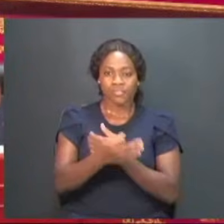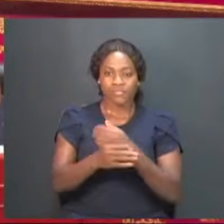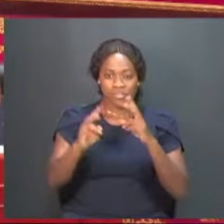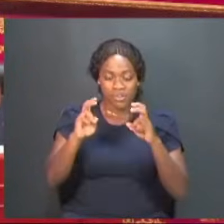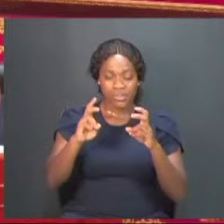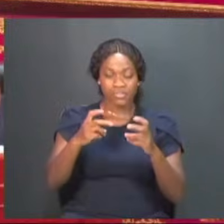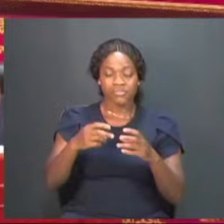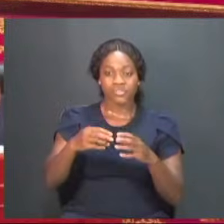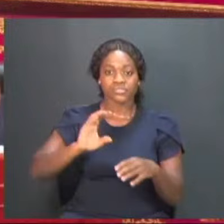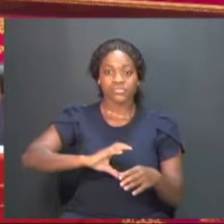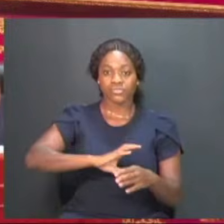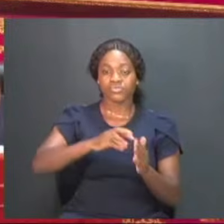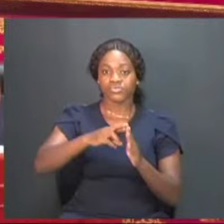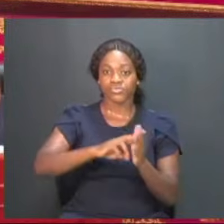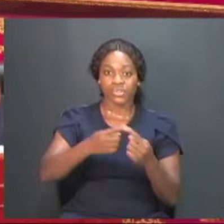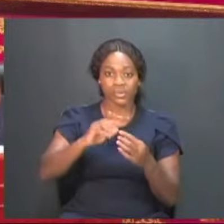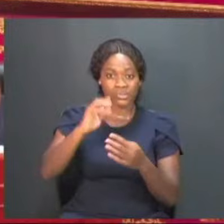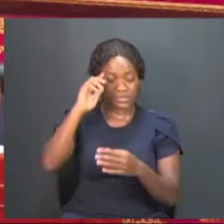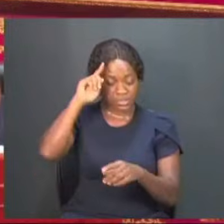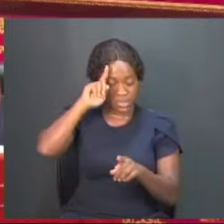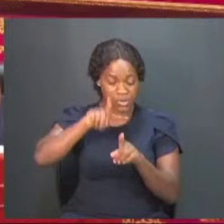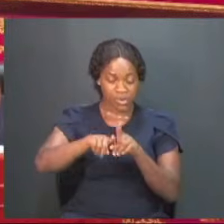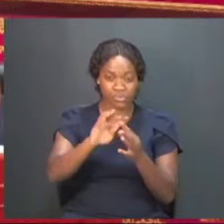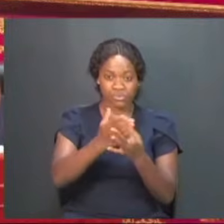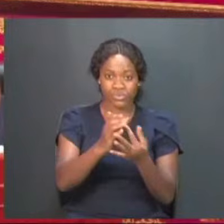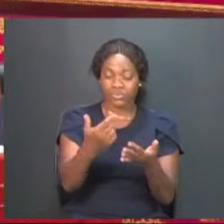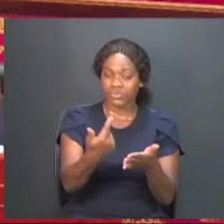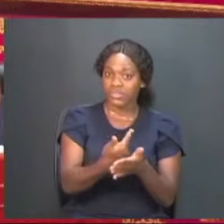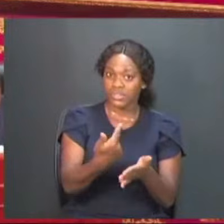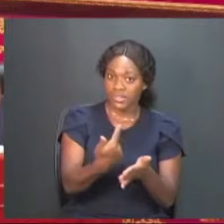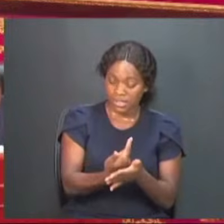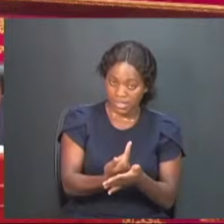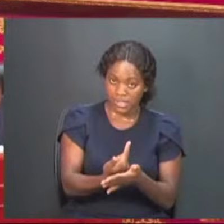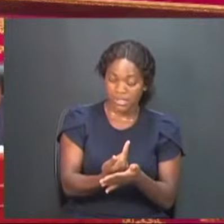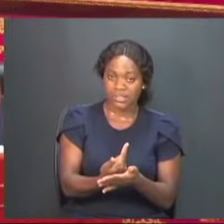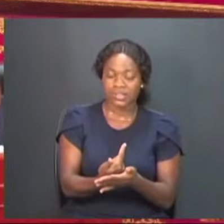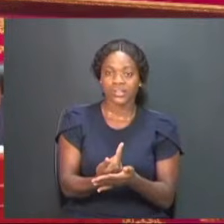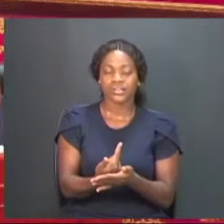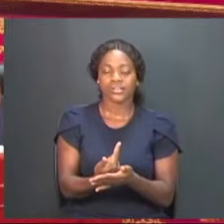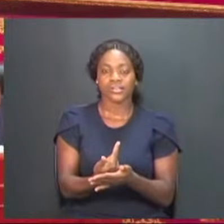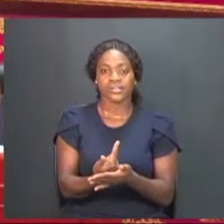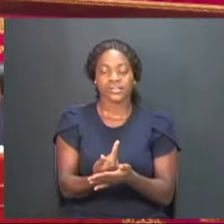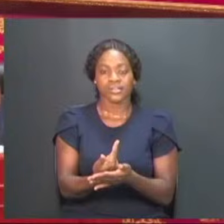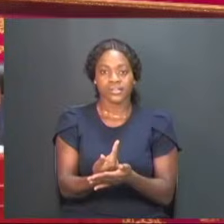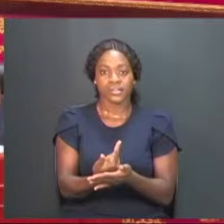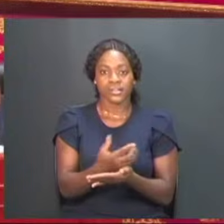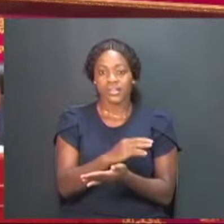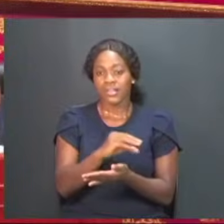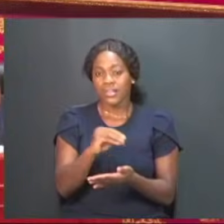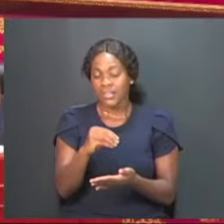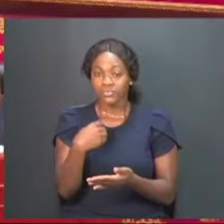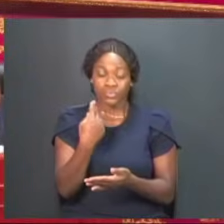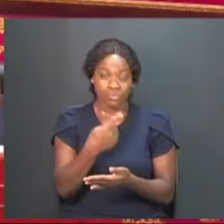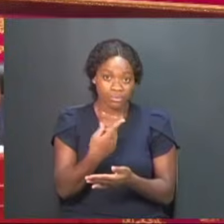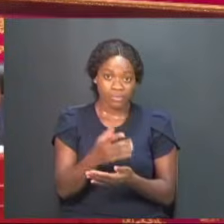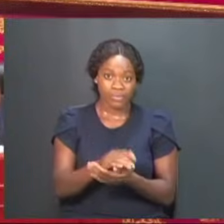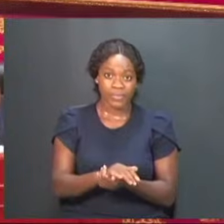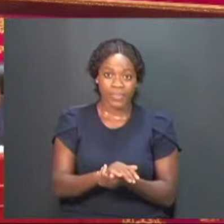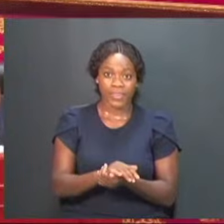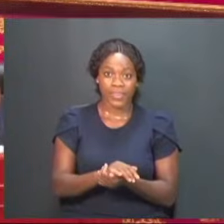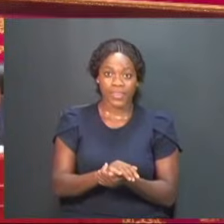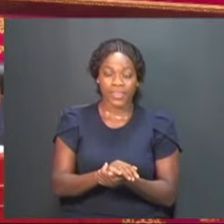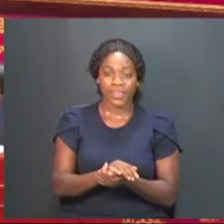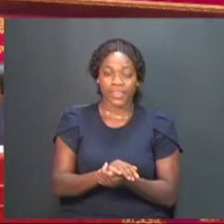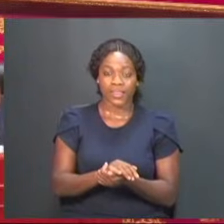Regional Integration on the bilateral agreement between the Government of the Republic of Ghana, represented by the Ministry of Foreign Affairs, and the Government of